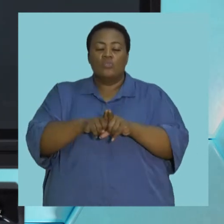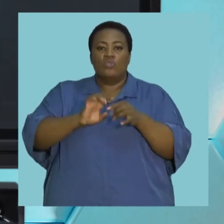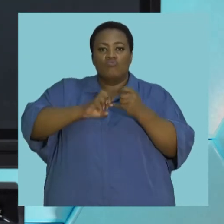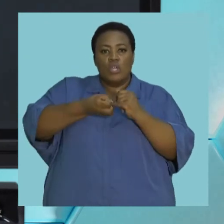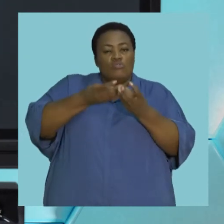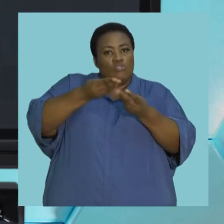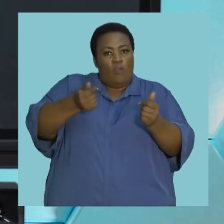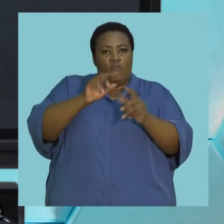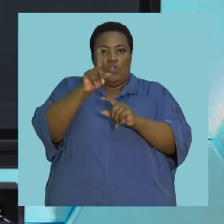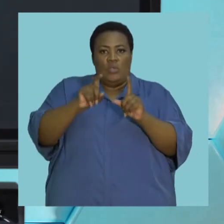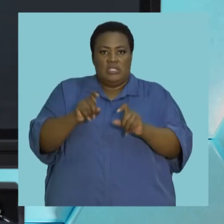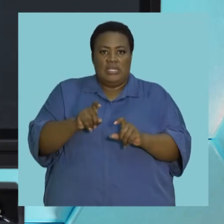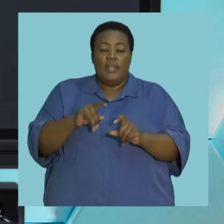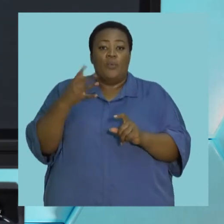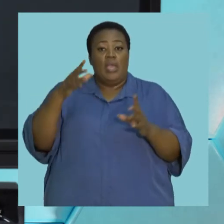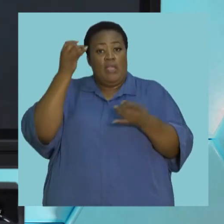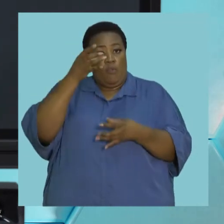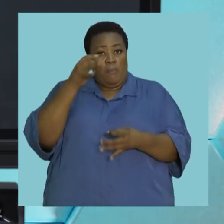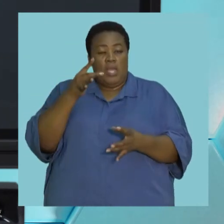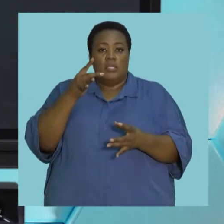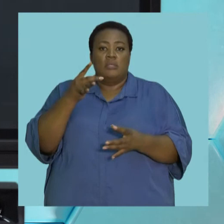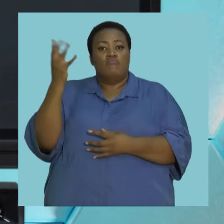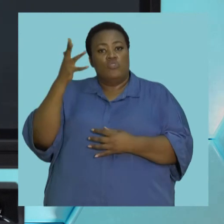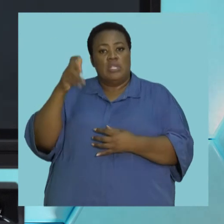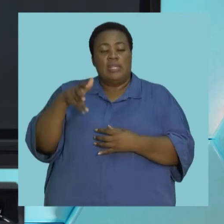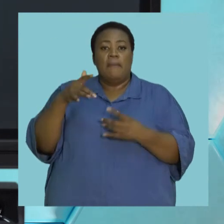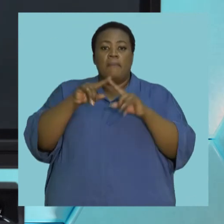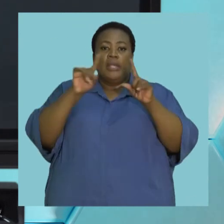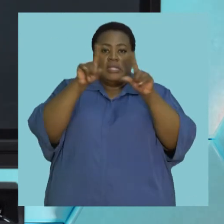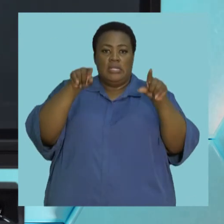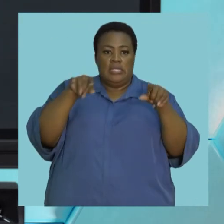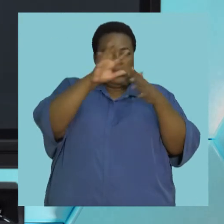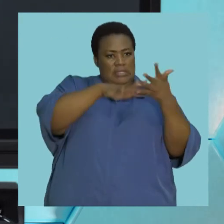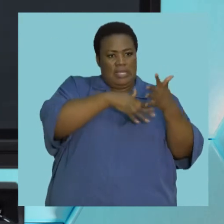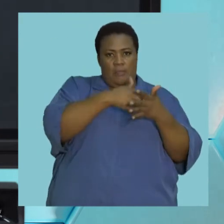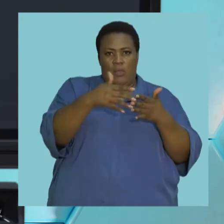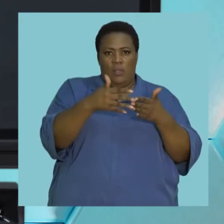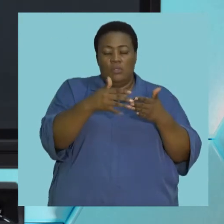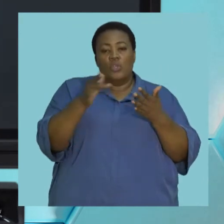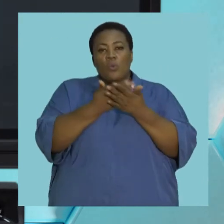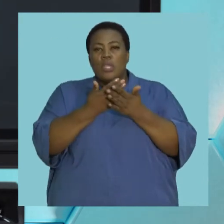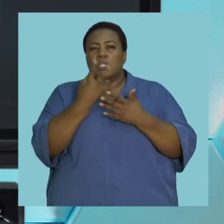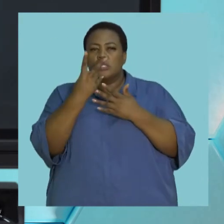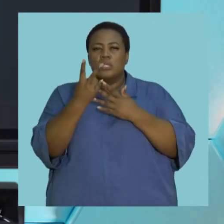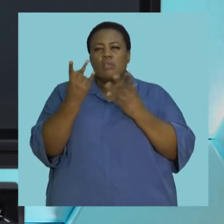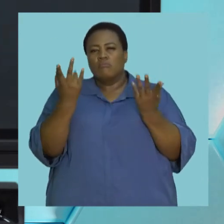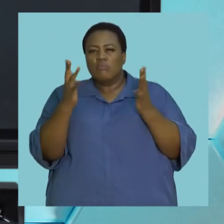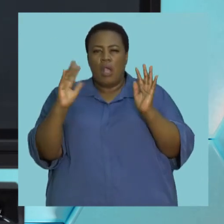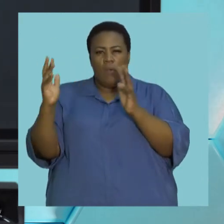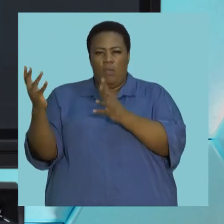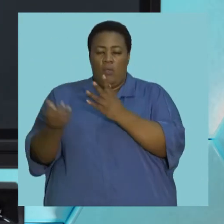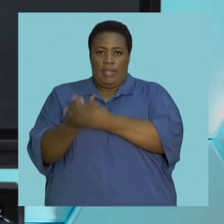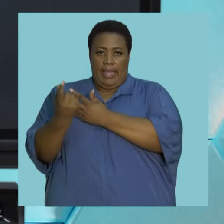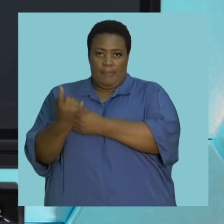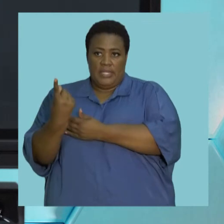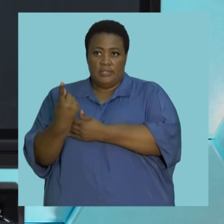attempted to solve a question where we had to present information that was presented in a table into a graphical illustration so that we could see